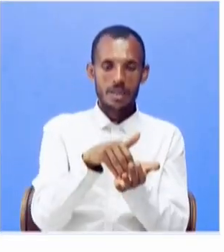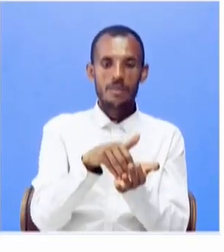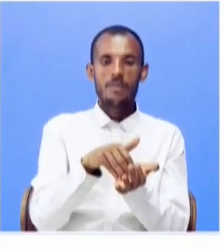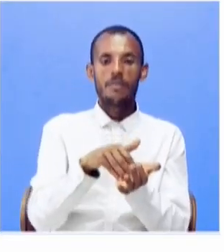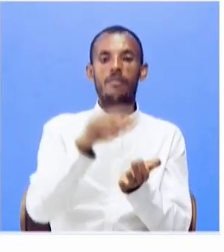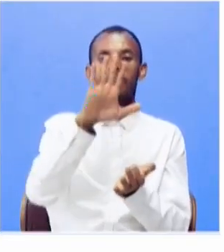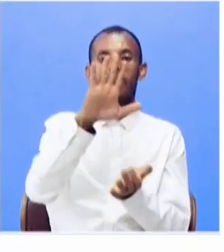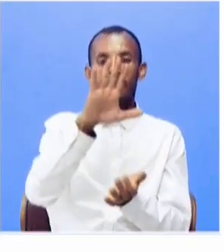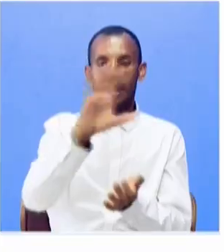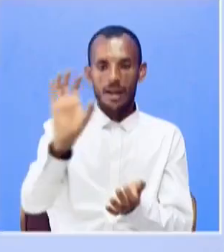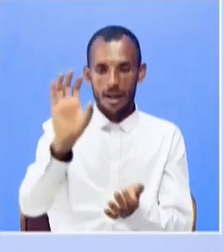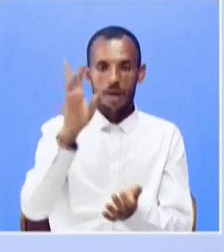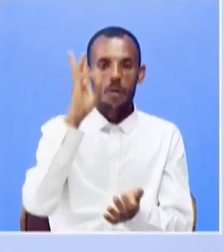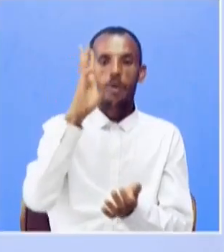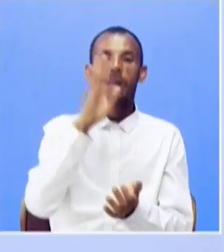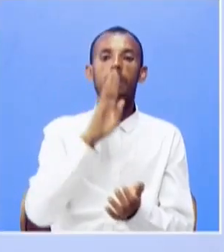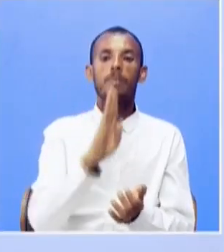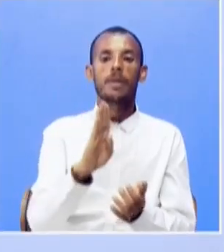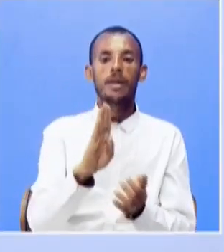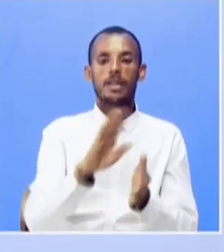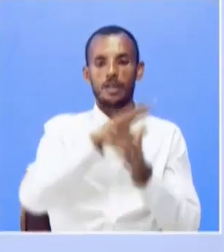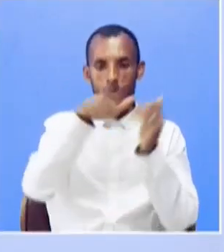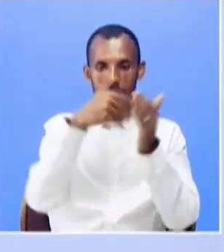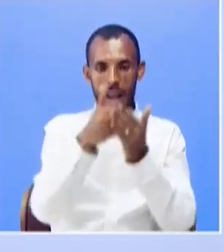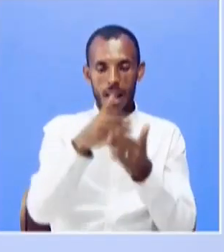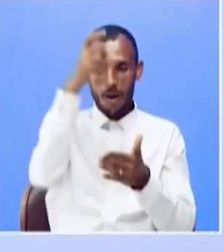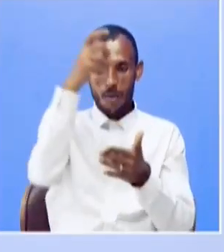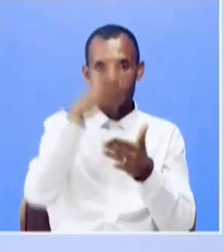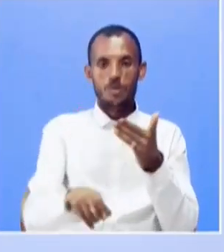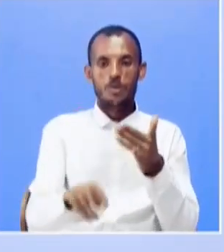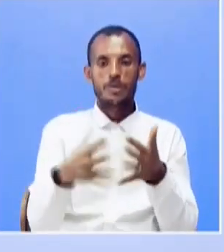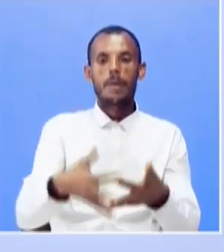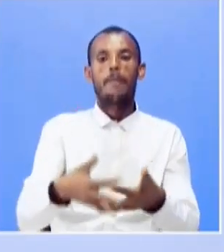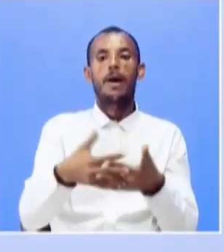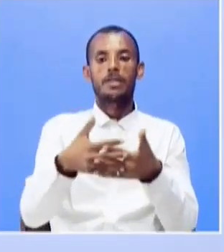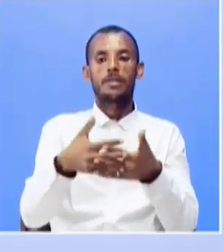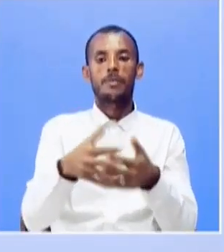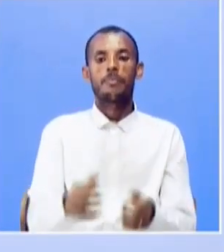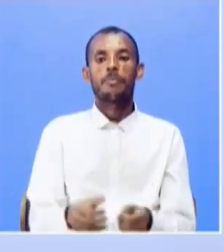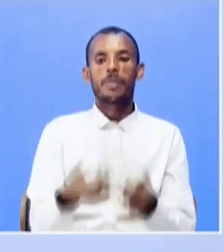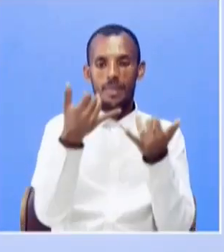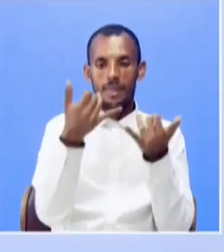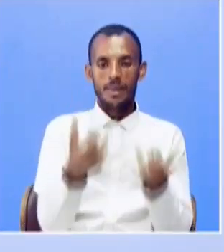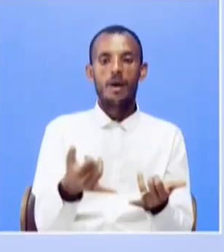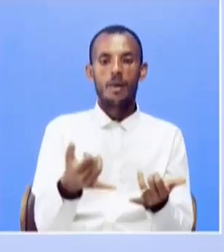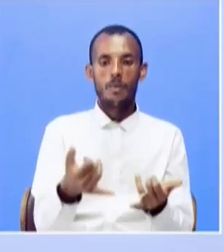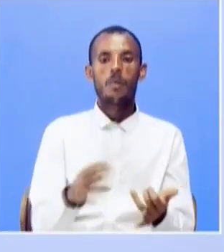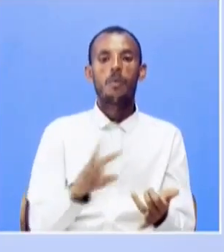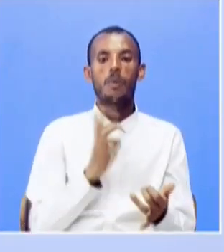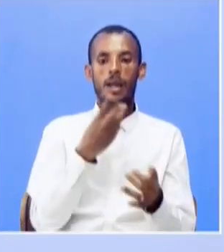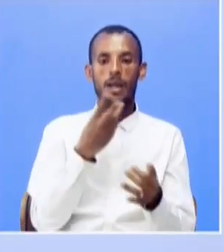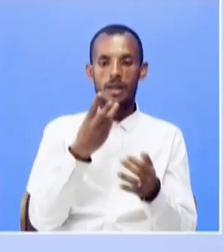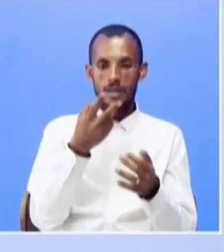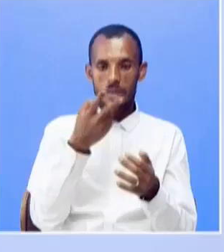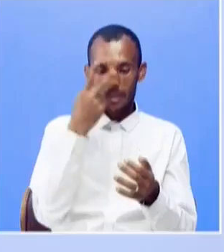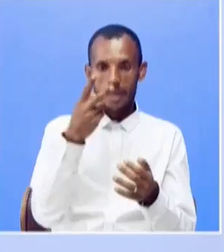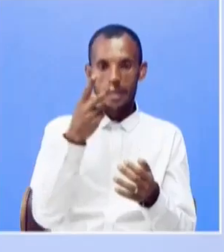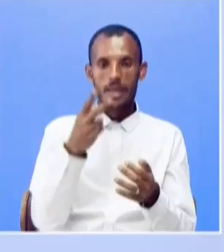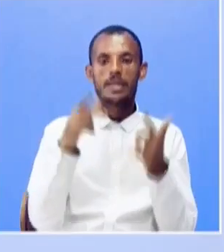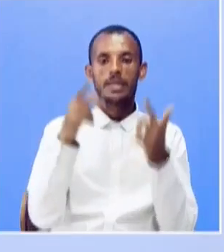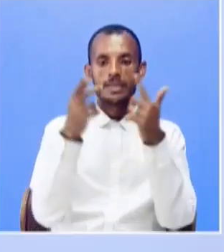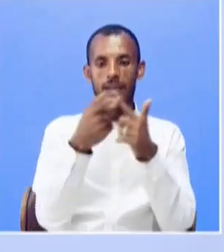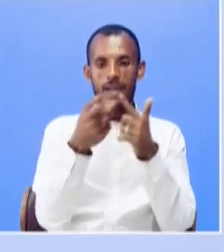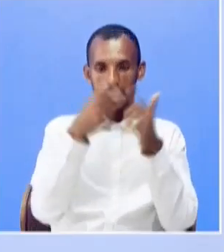57,500 will be the total cost of the machine. Now, we'll proceed to the